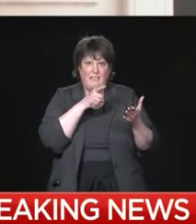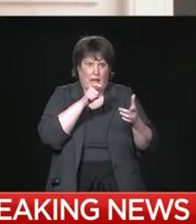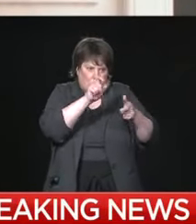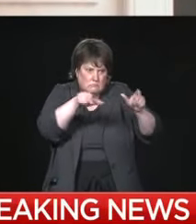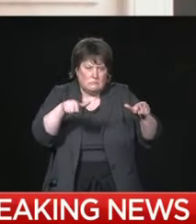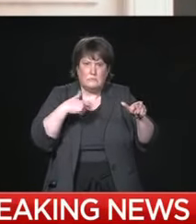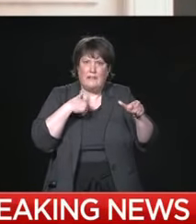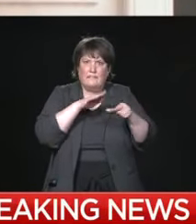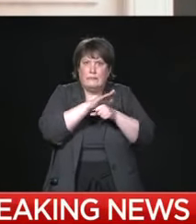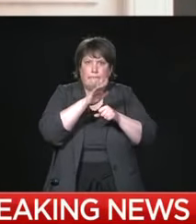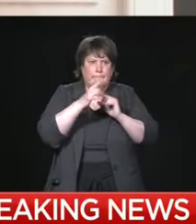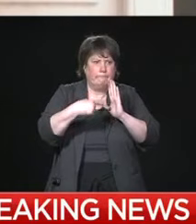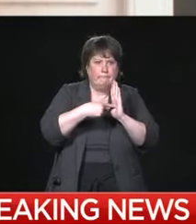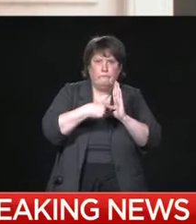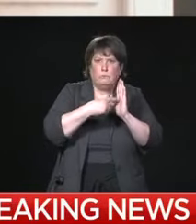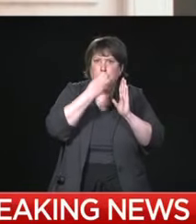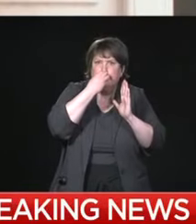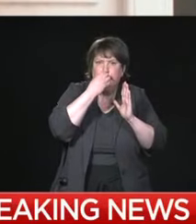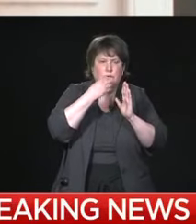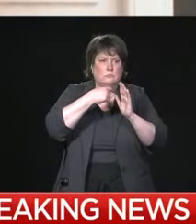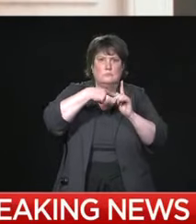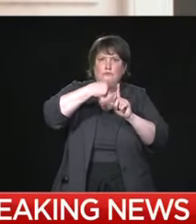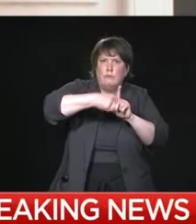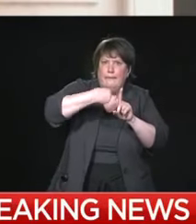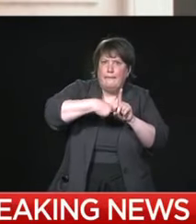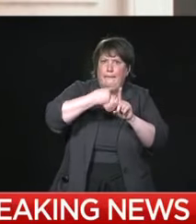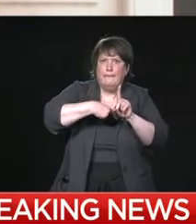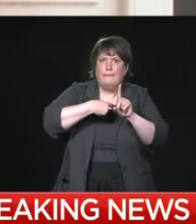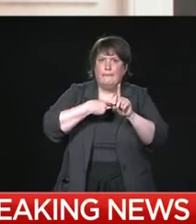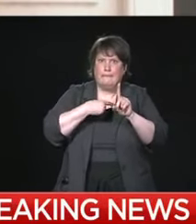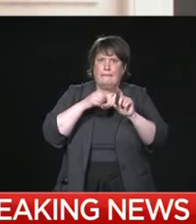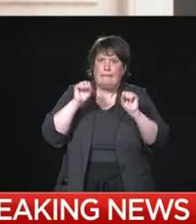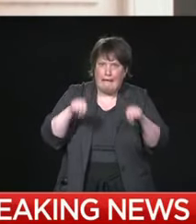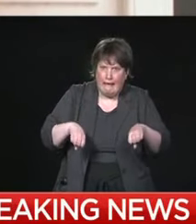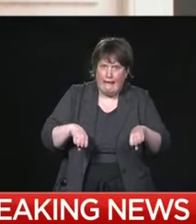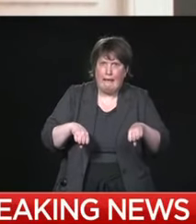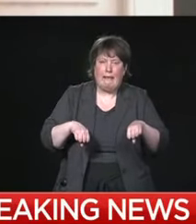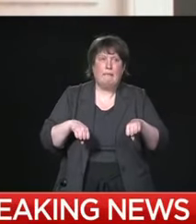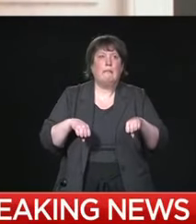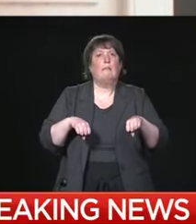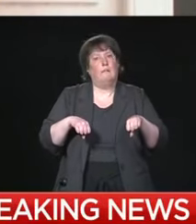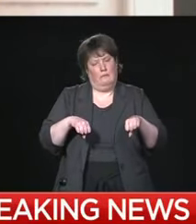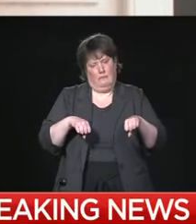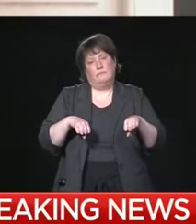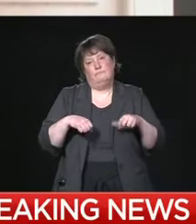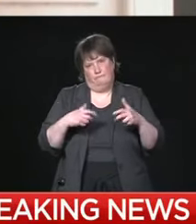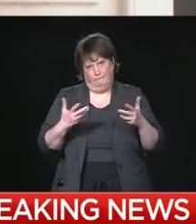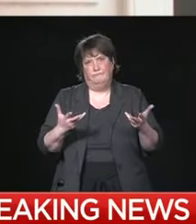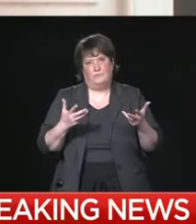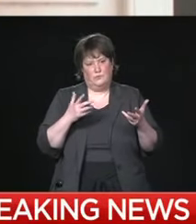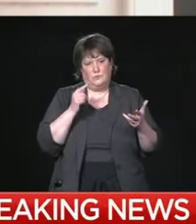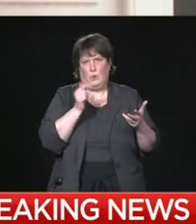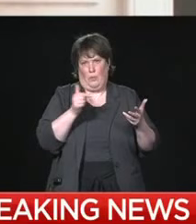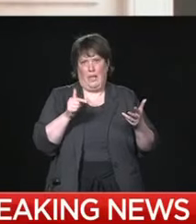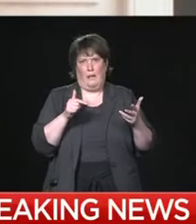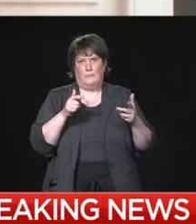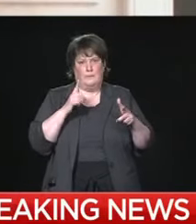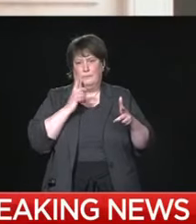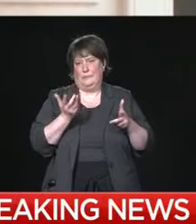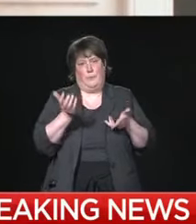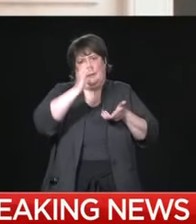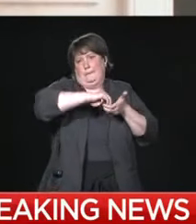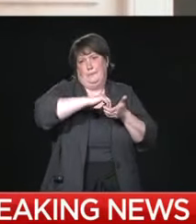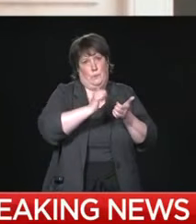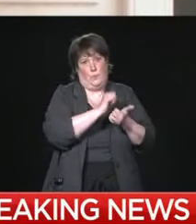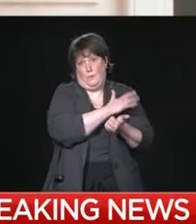to continue to pay their groceries, pay their rent, and this is something that we will continue to work